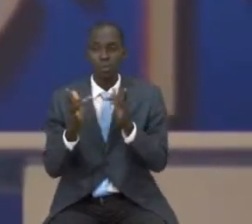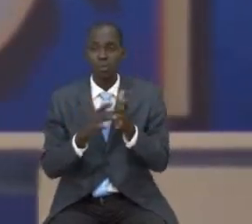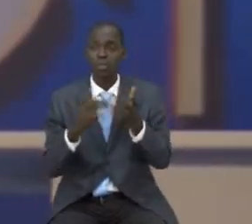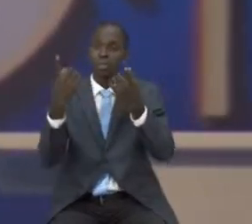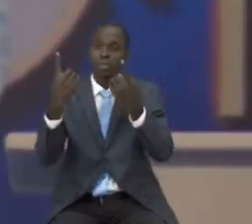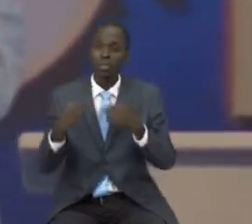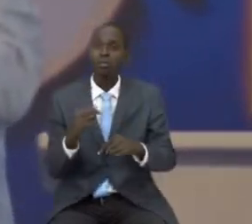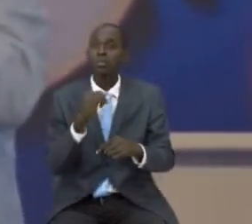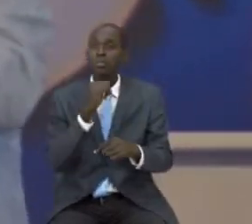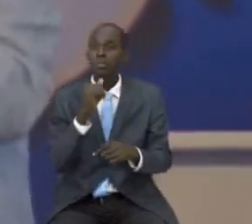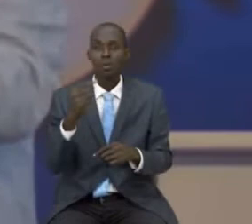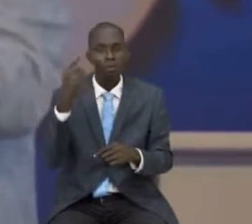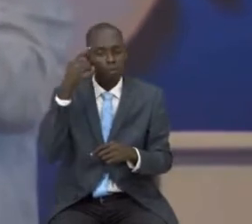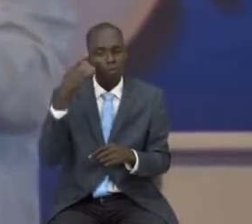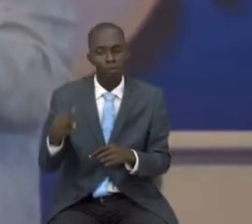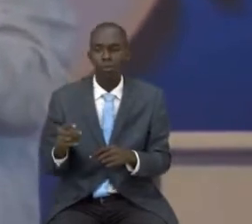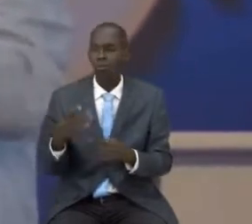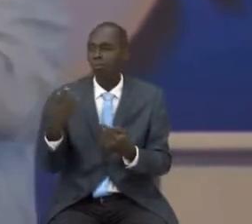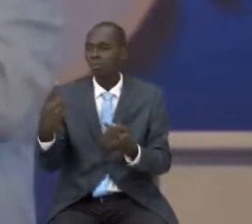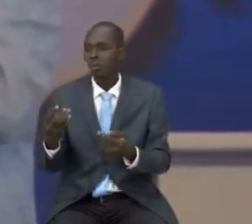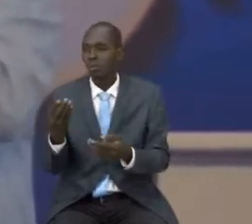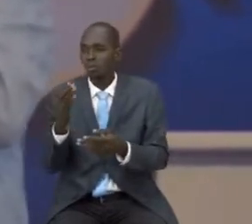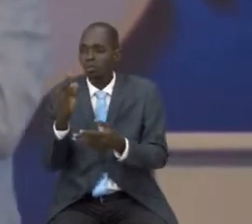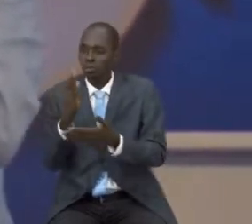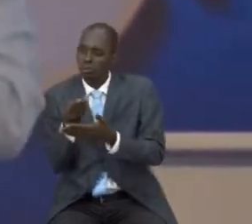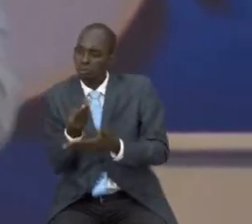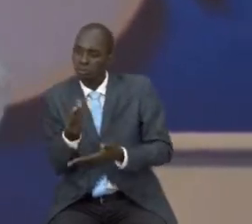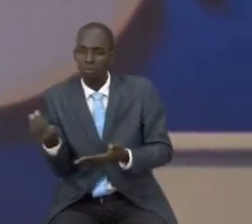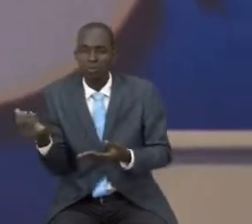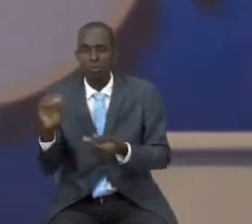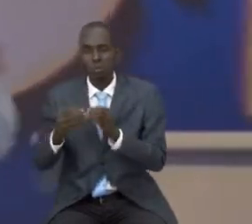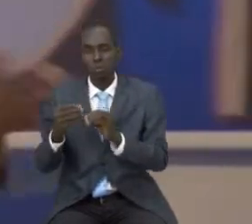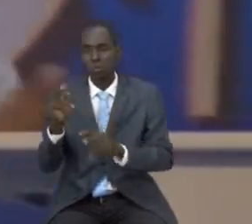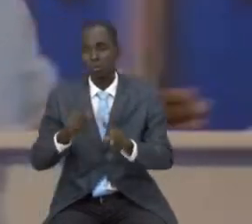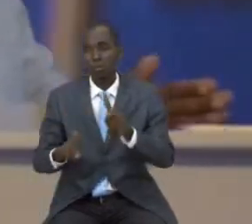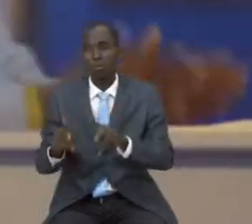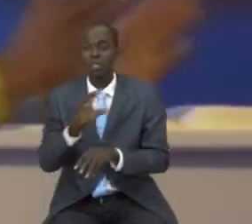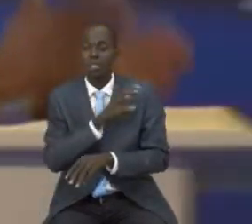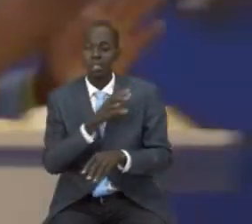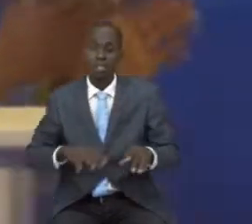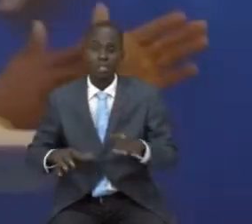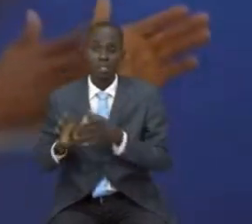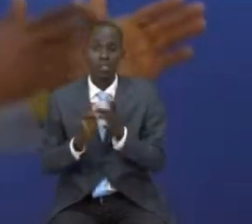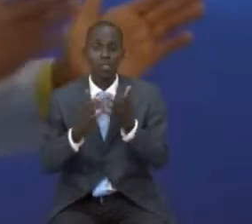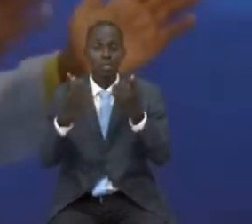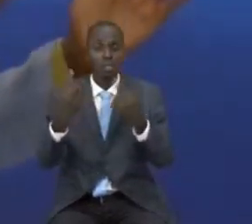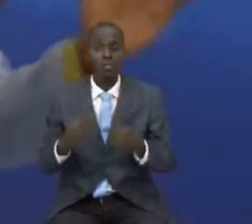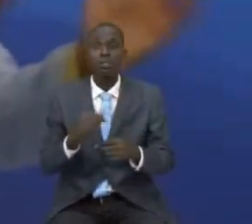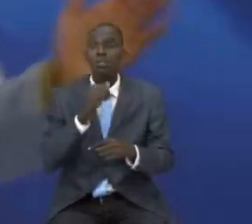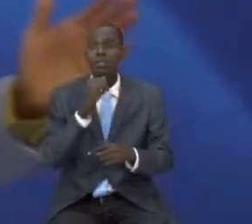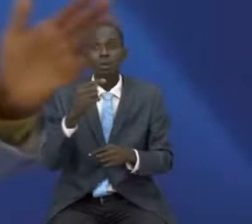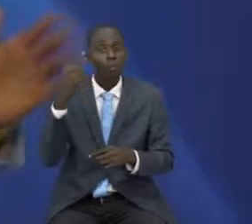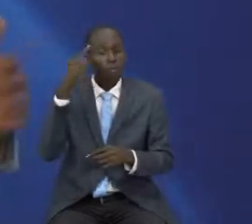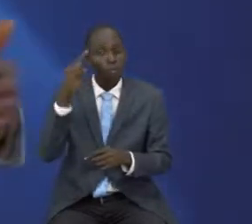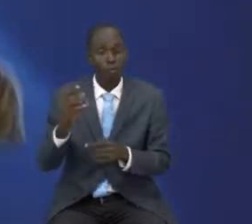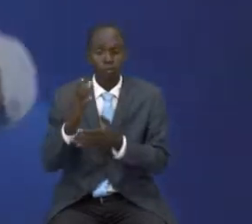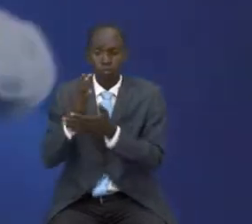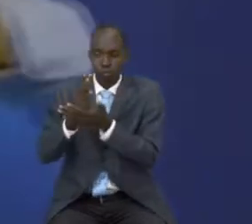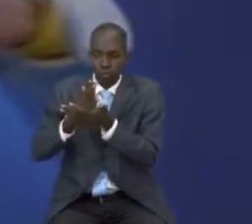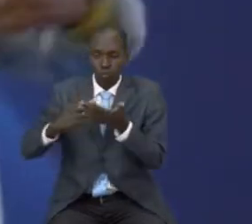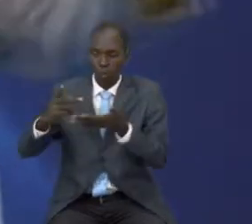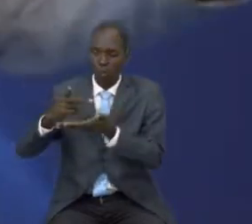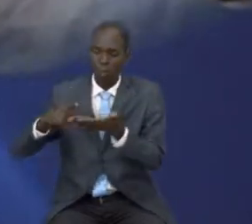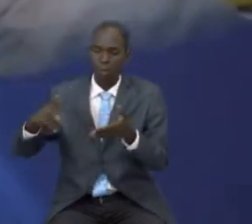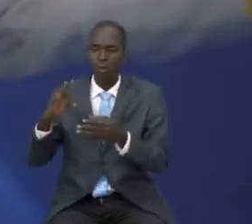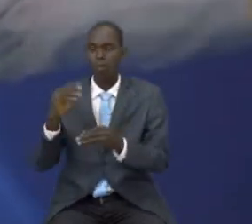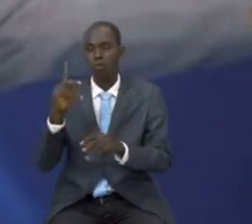came not for the minority in the world. Jesus came not for a part of the world.